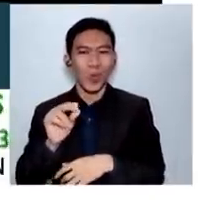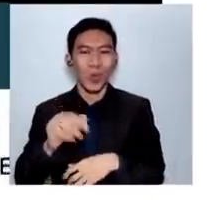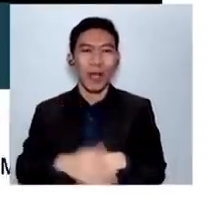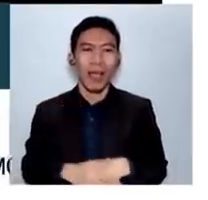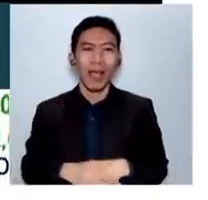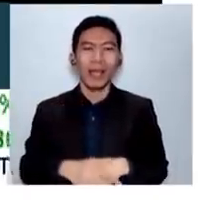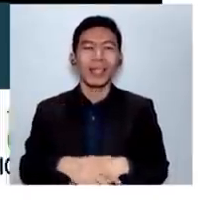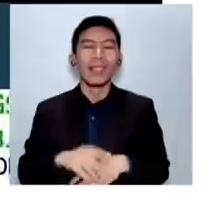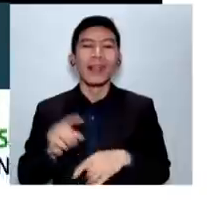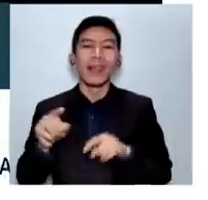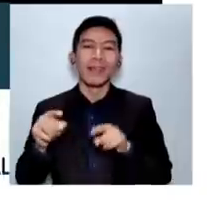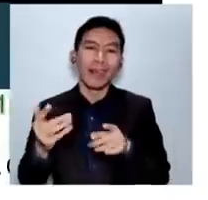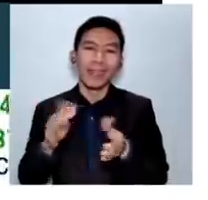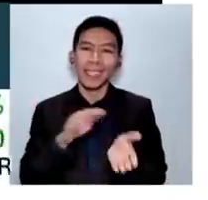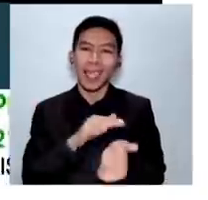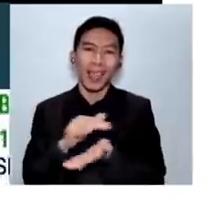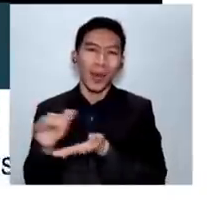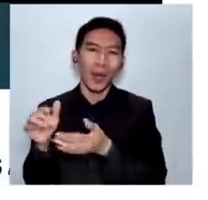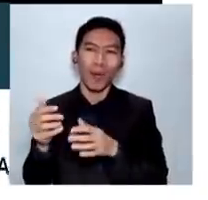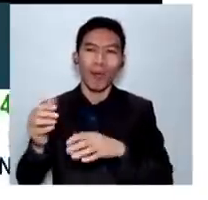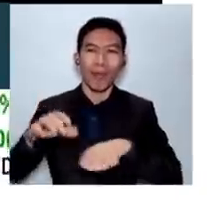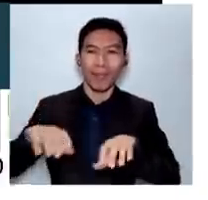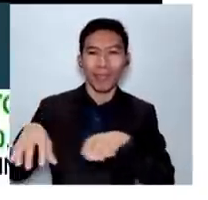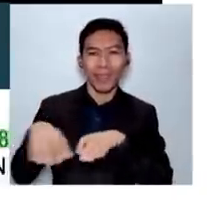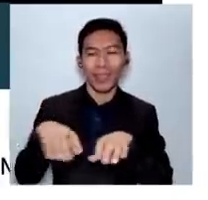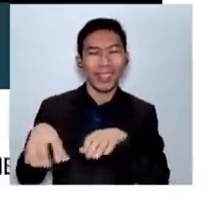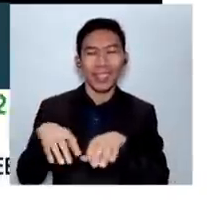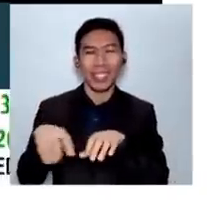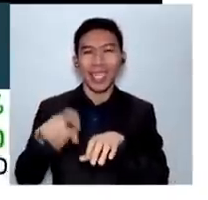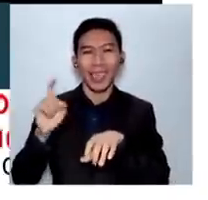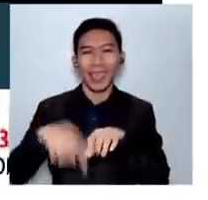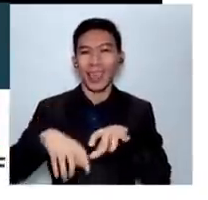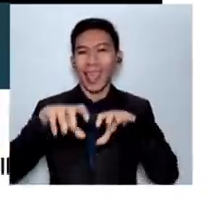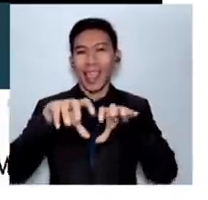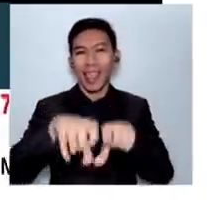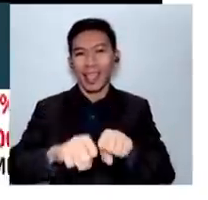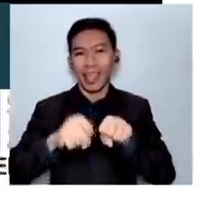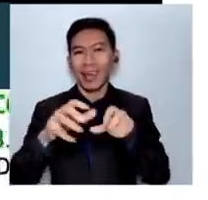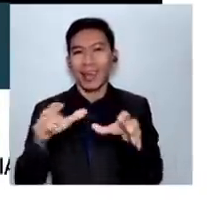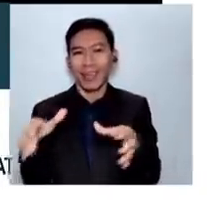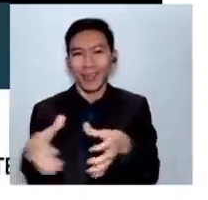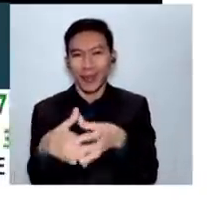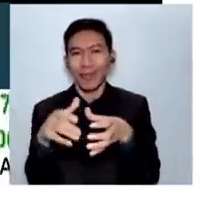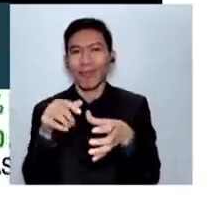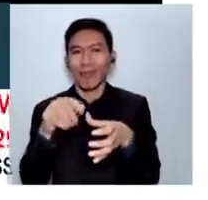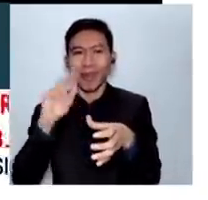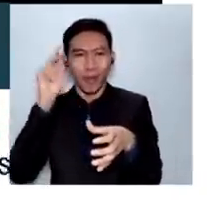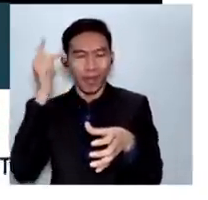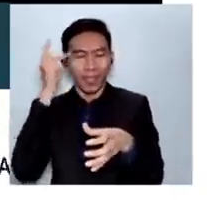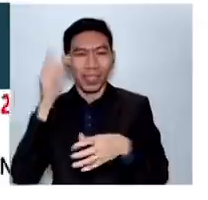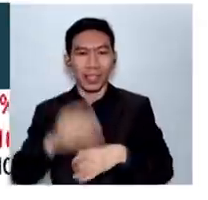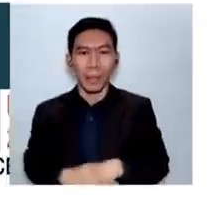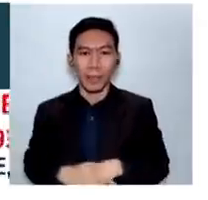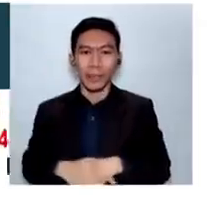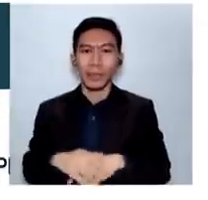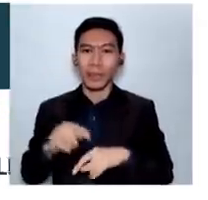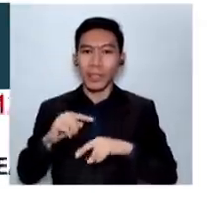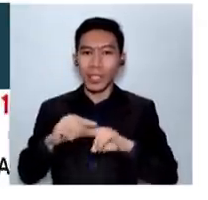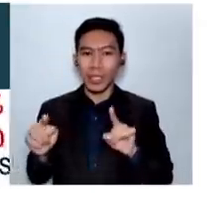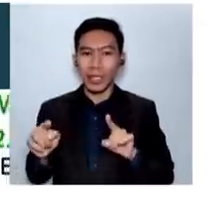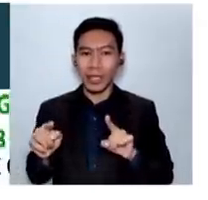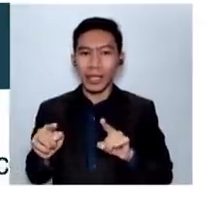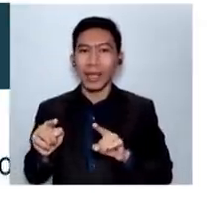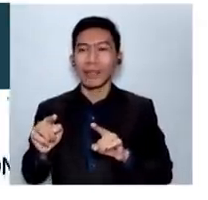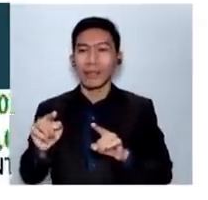superficial acts. Hindi po pwedeng madaan dyan ang pag-hijack ng isang political party. And yet, Senator, you're being called a usurper.